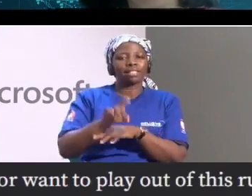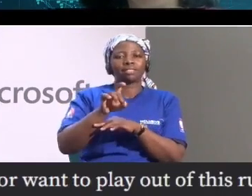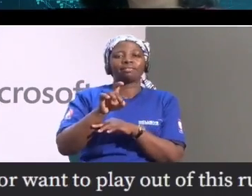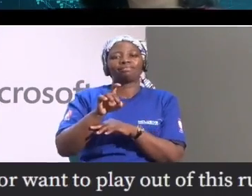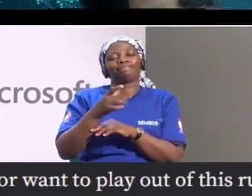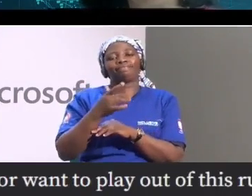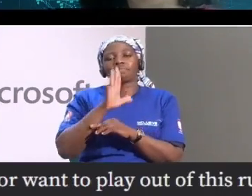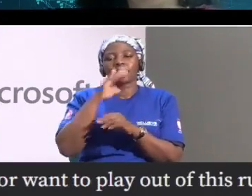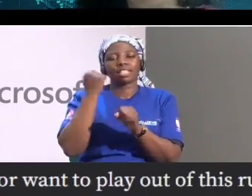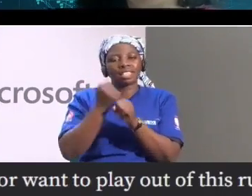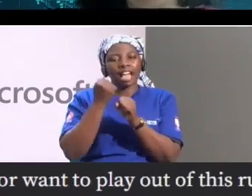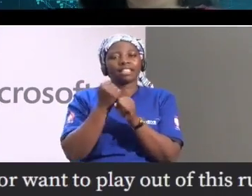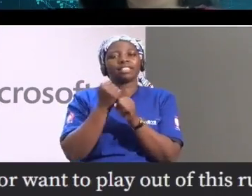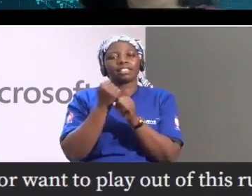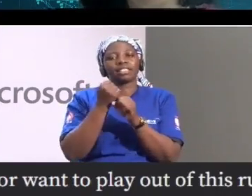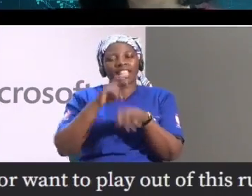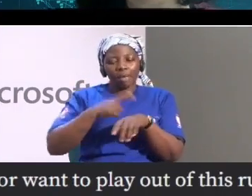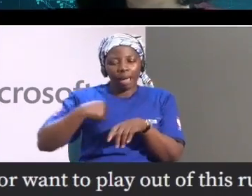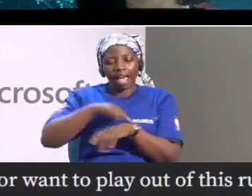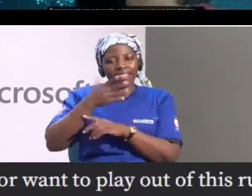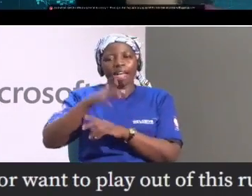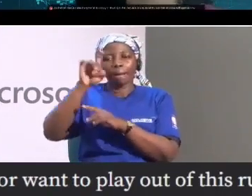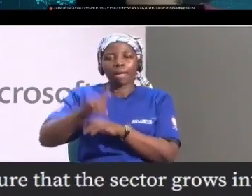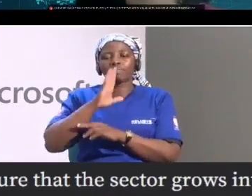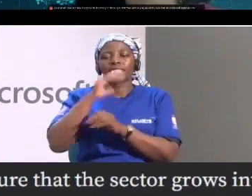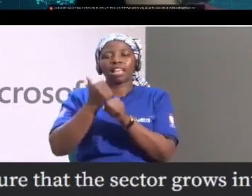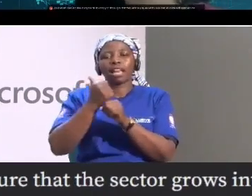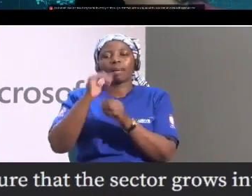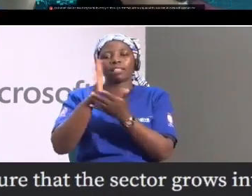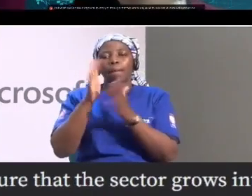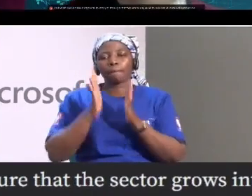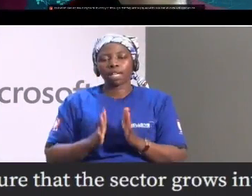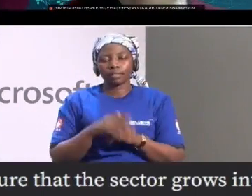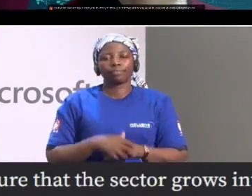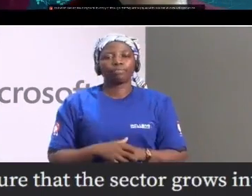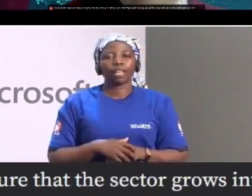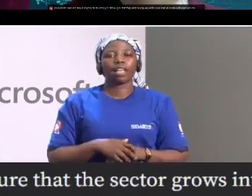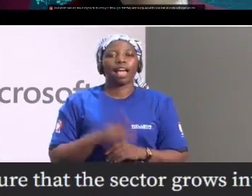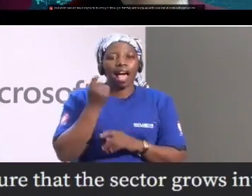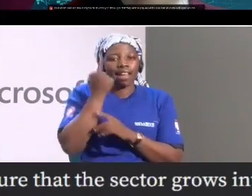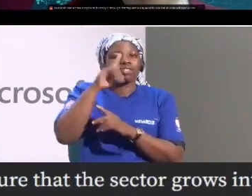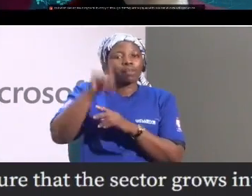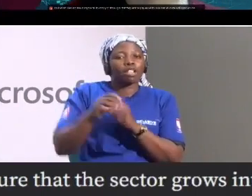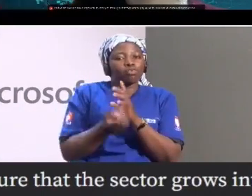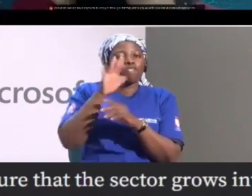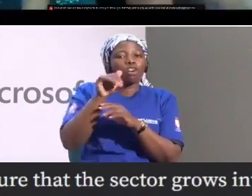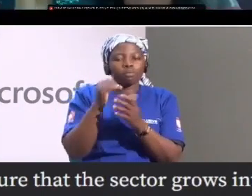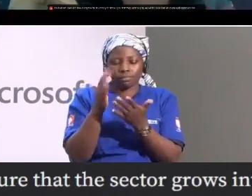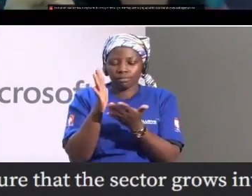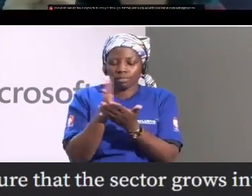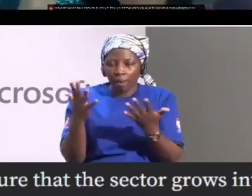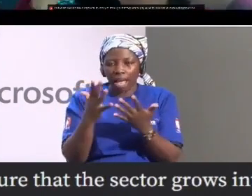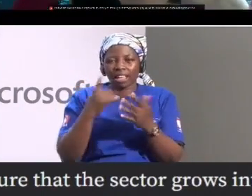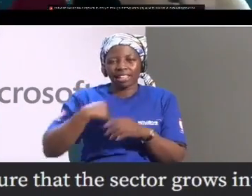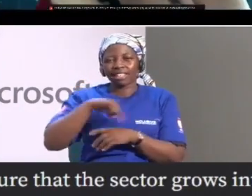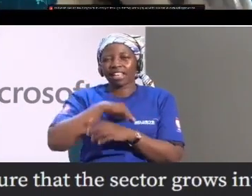and it must be done by somebody. Therefore, we have set a beginning date, realizing that we have to grow from somewhere and that we